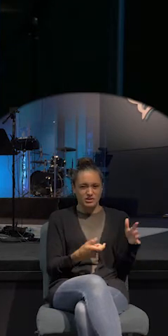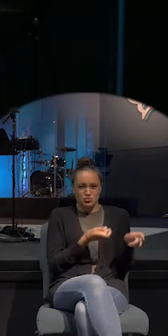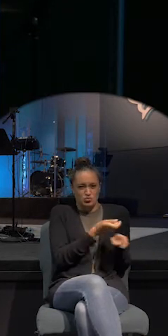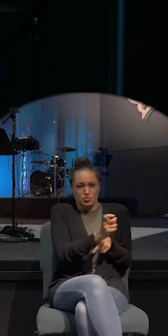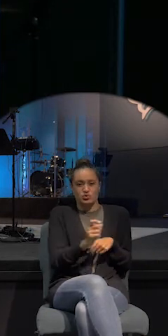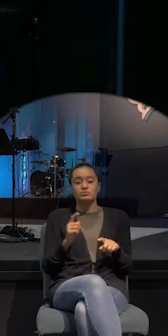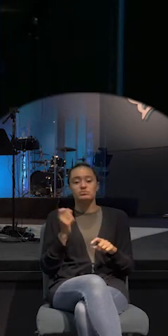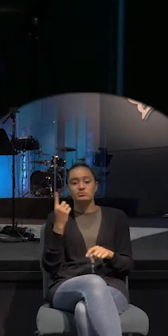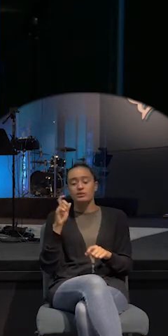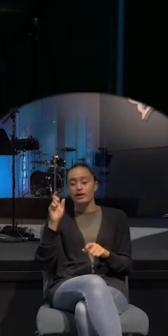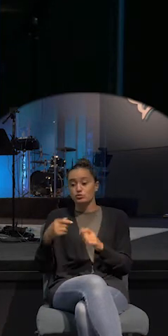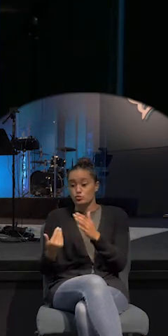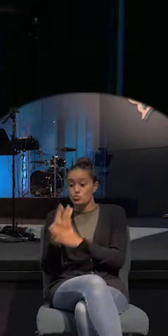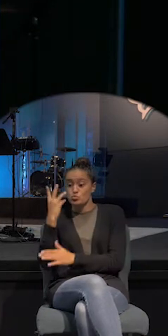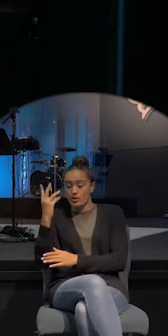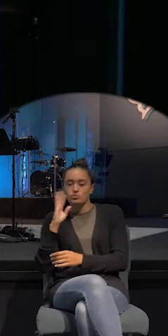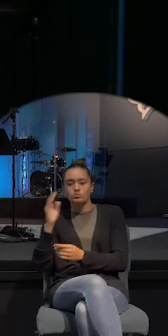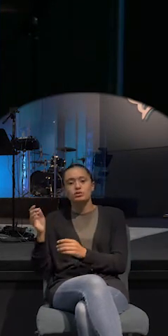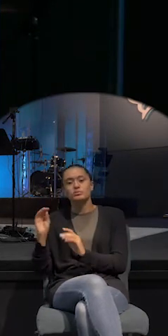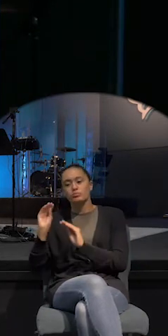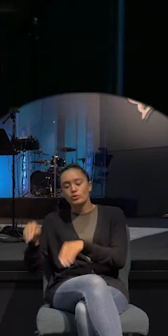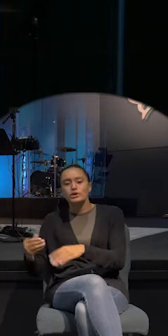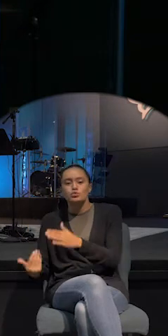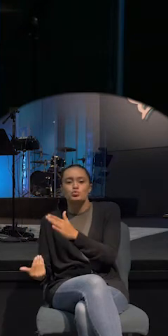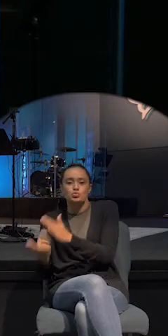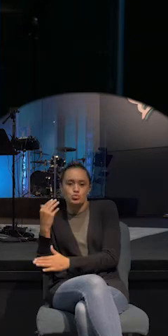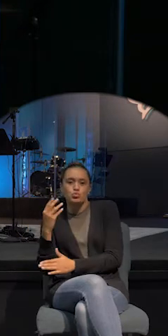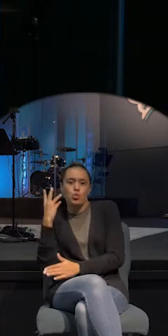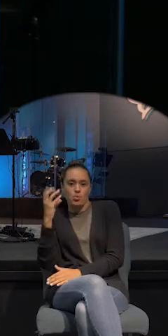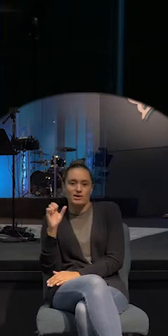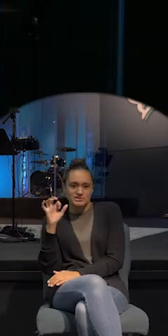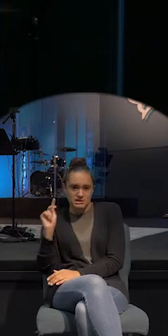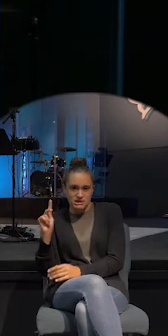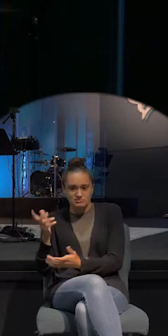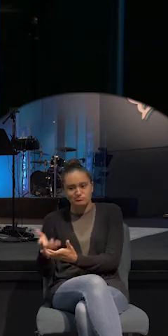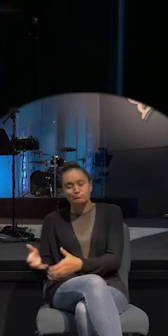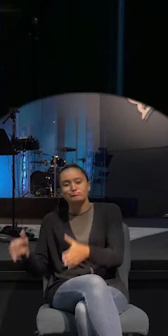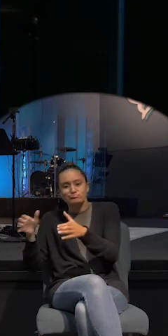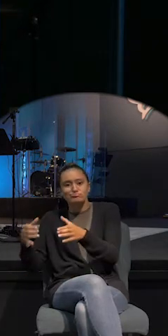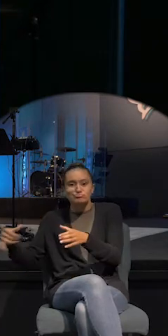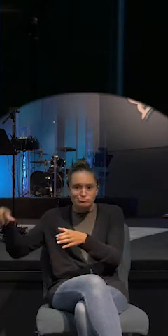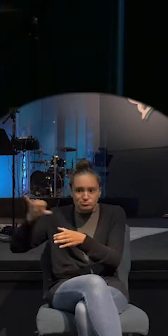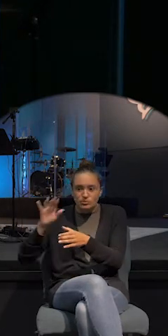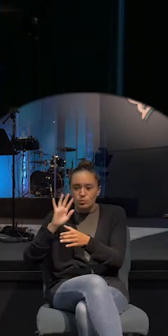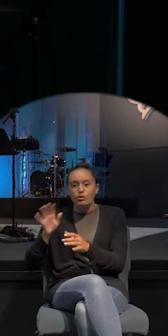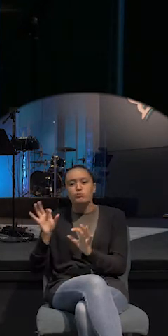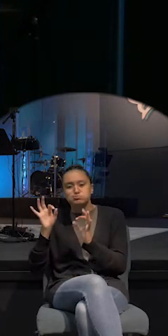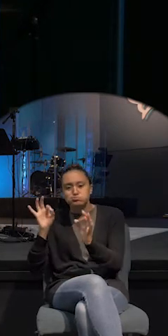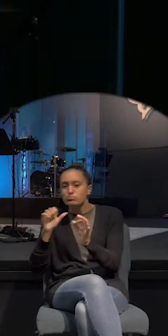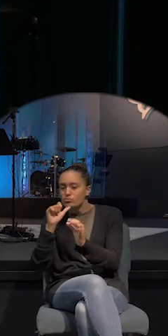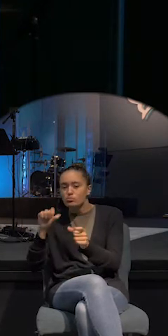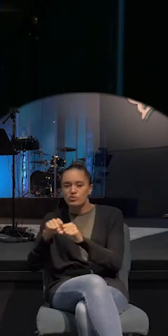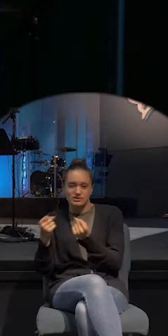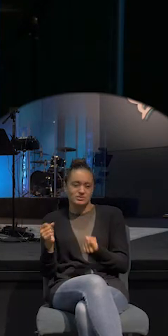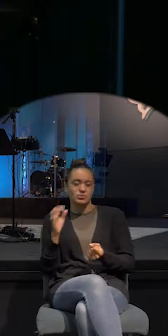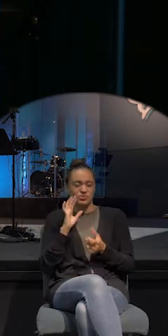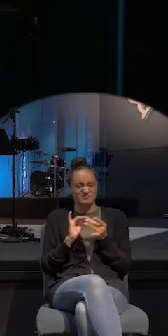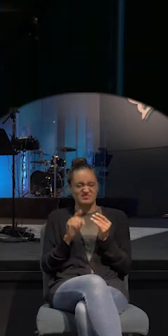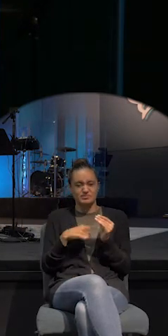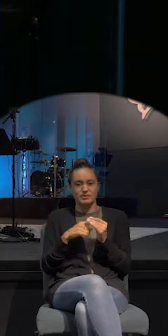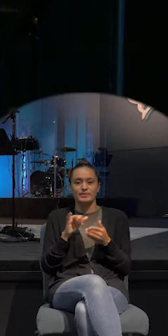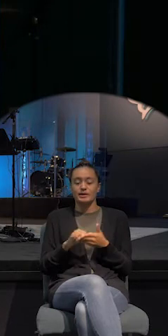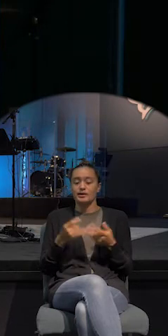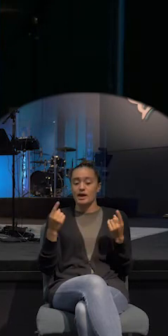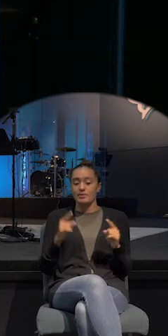new wineskins." He's going to be sharing with them a bit about that. And so in verse 23, it says it happened that as he went through the grain fields on